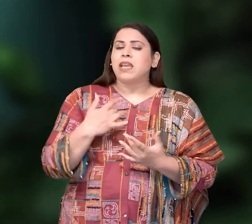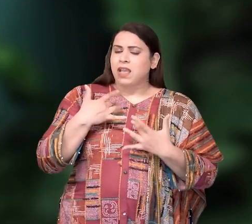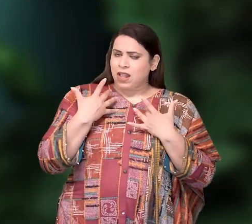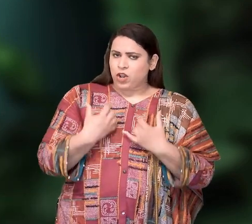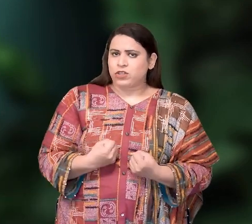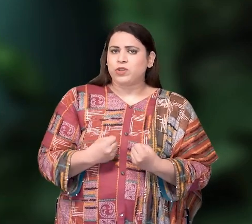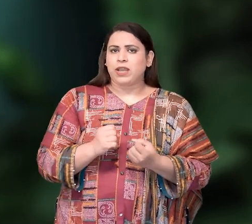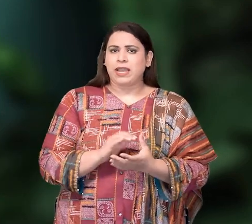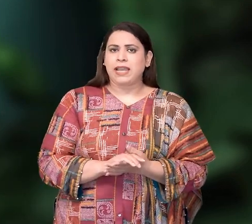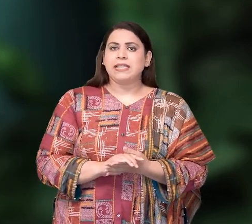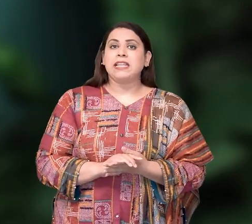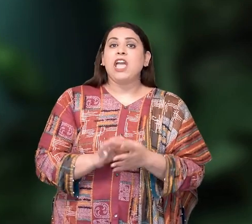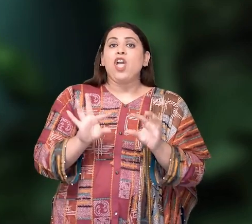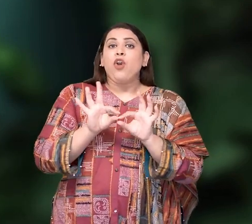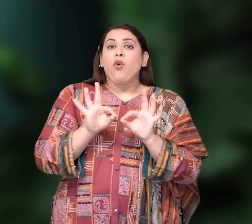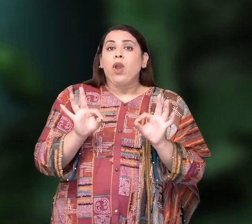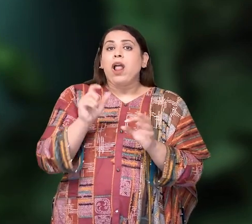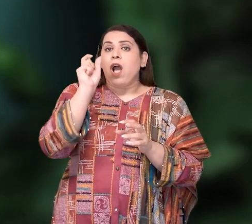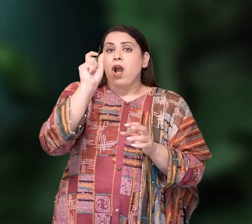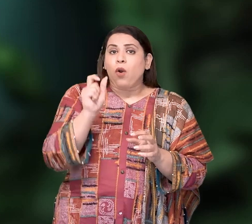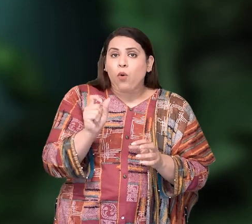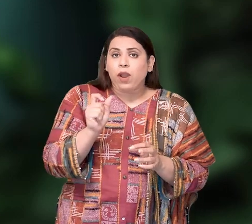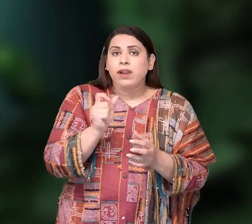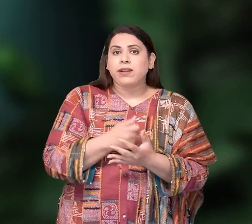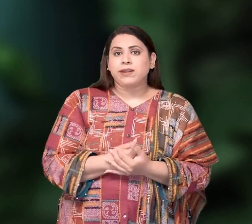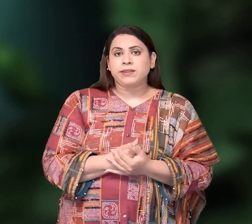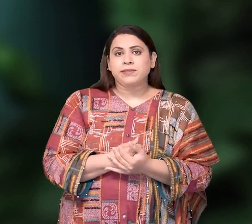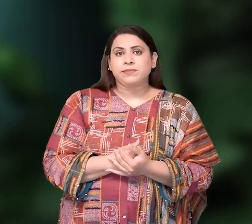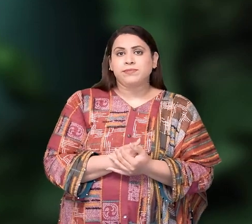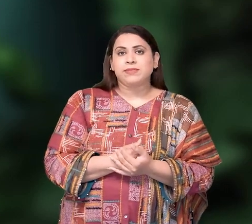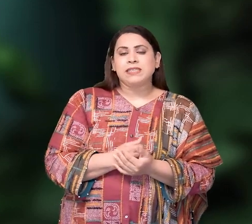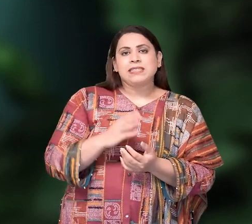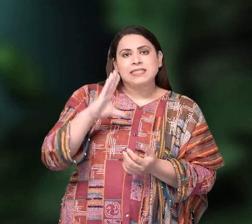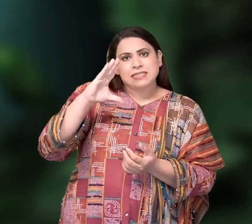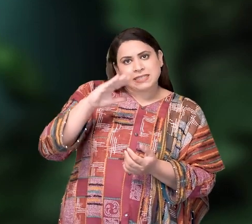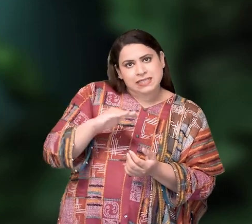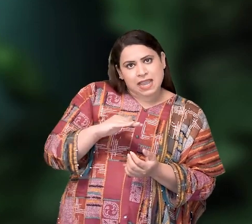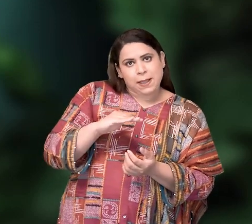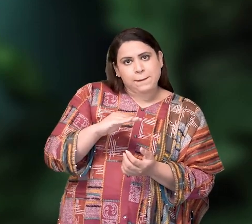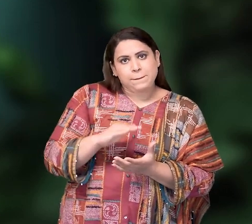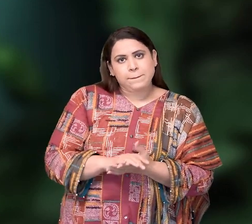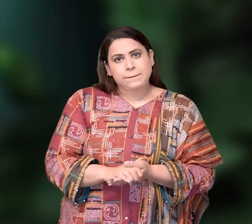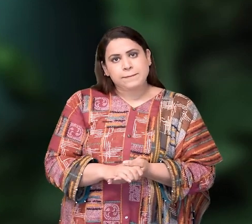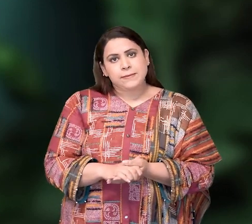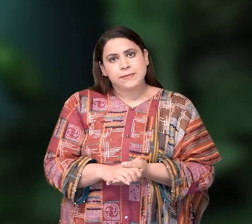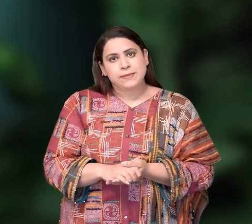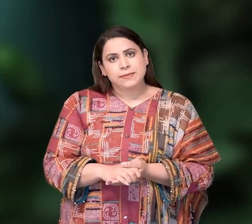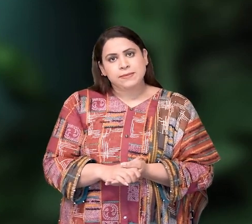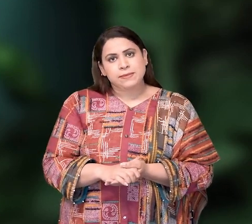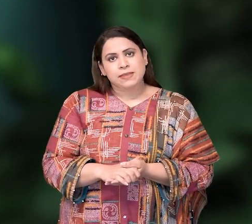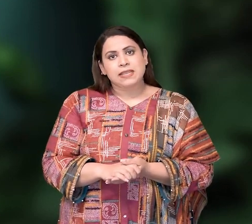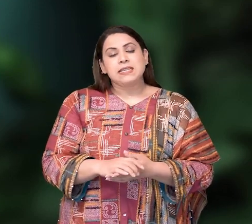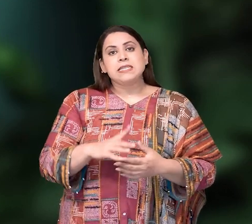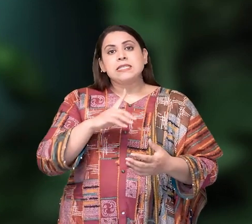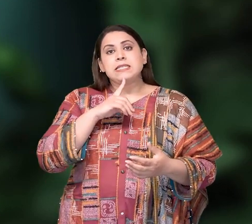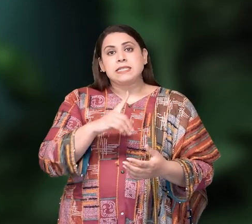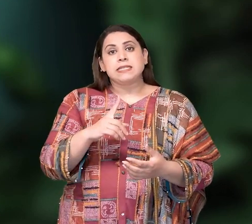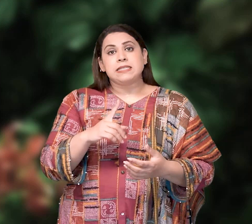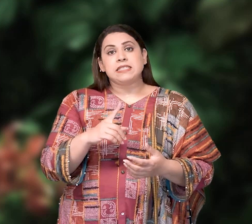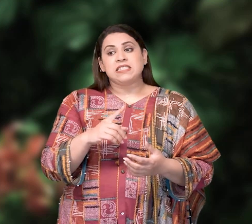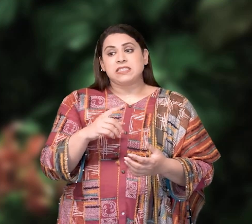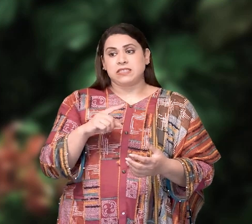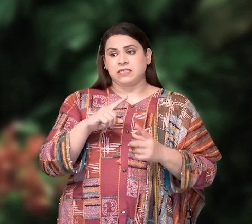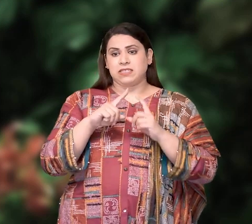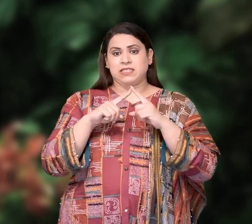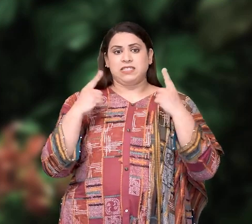has to add filler words and to downplay the seriousness of the